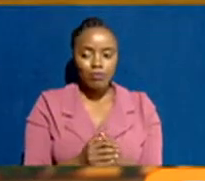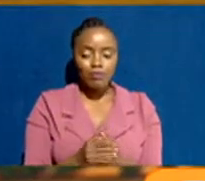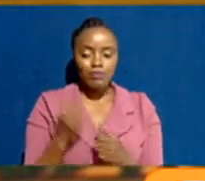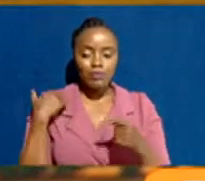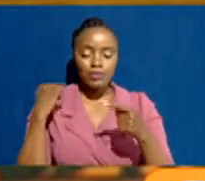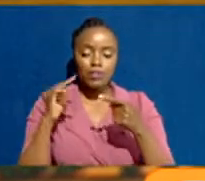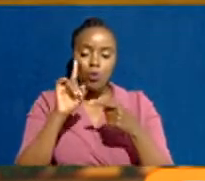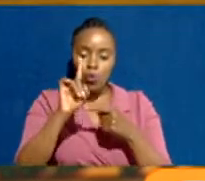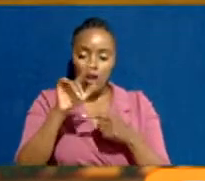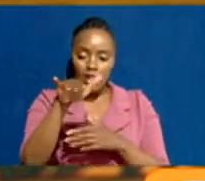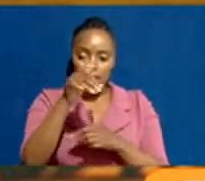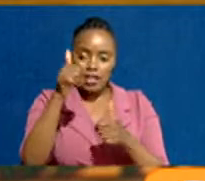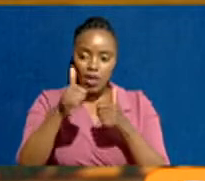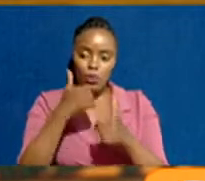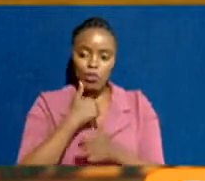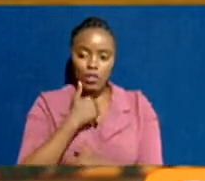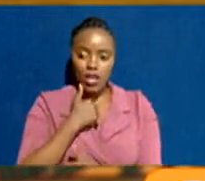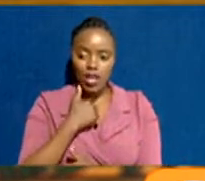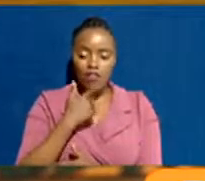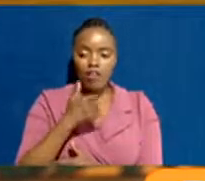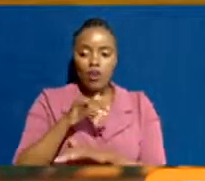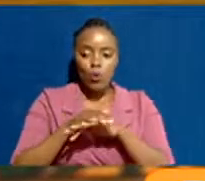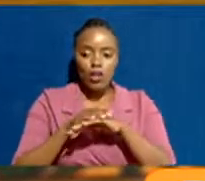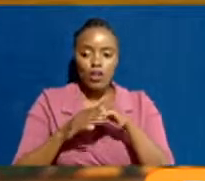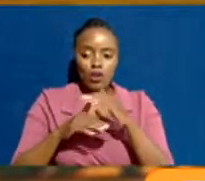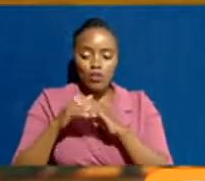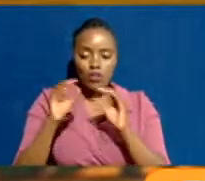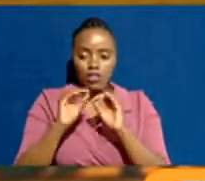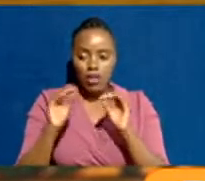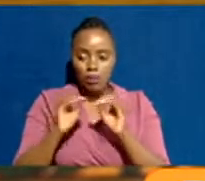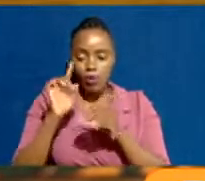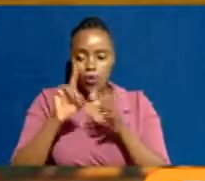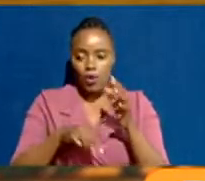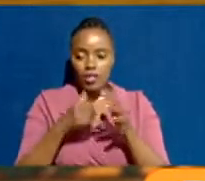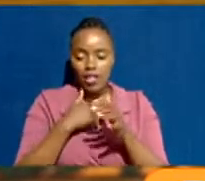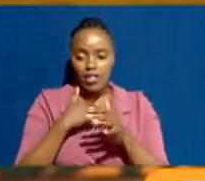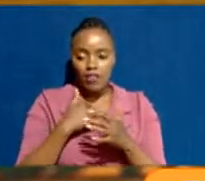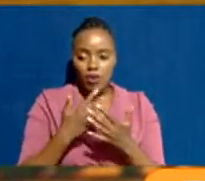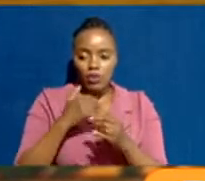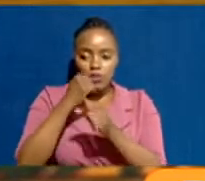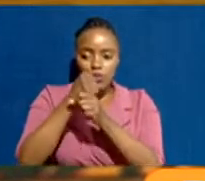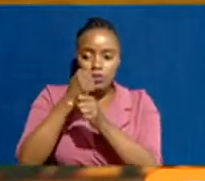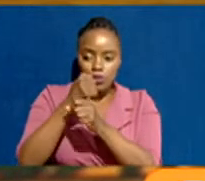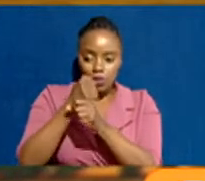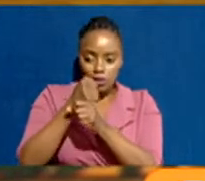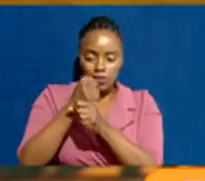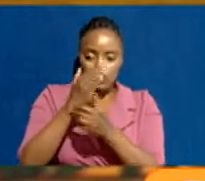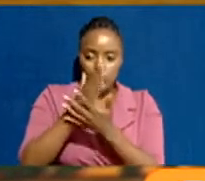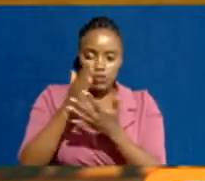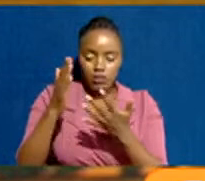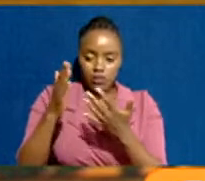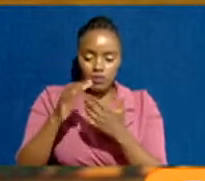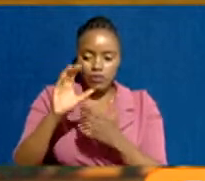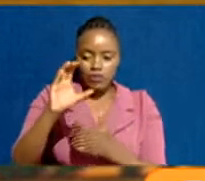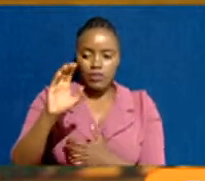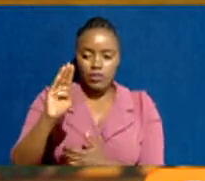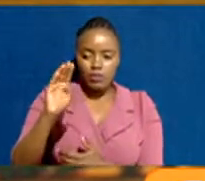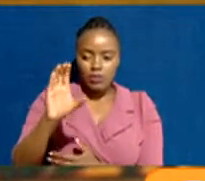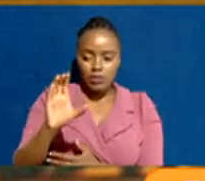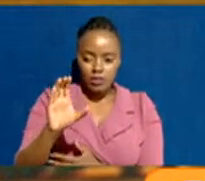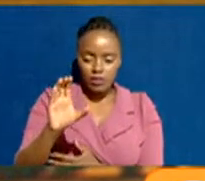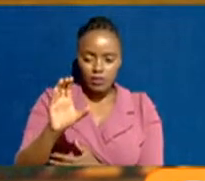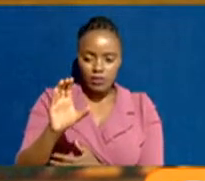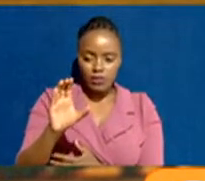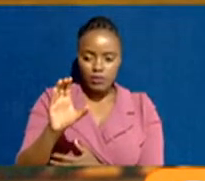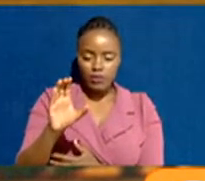One area, although I'm not very comfortable with the wording, is that they want to do summative evaluation of CPC, which may